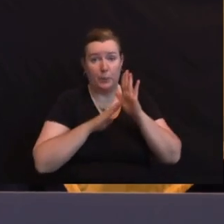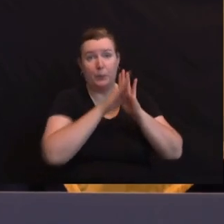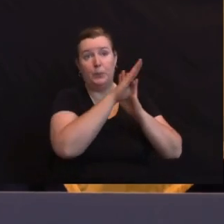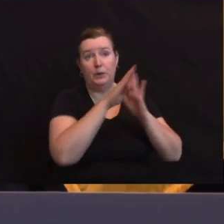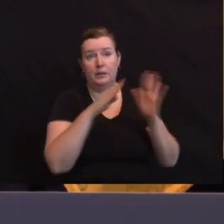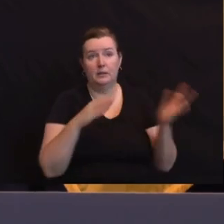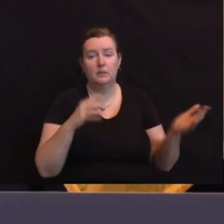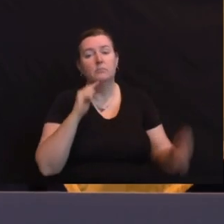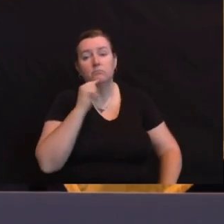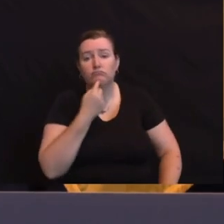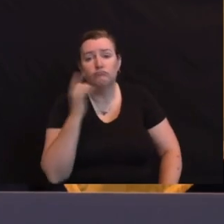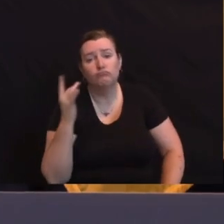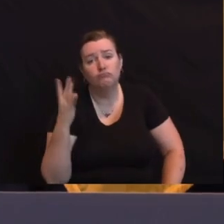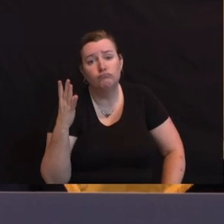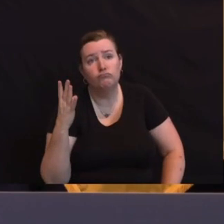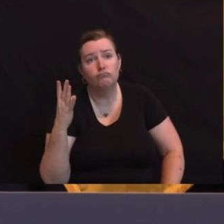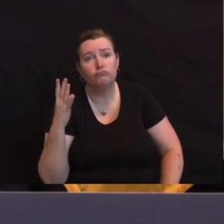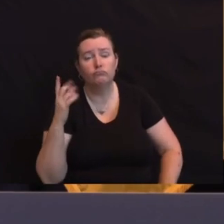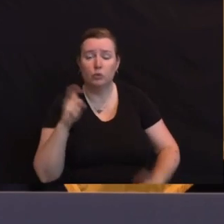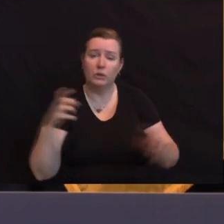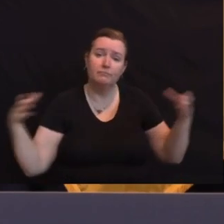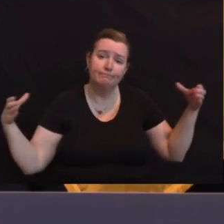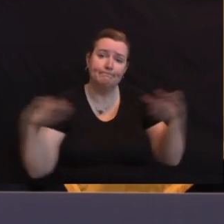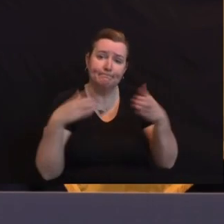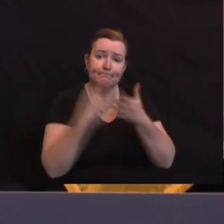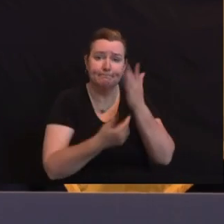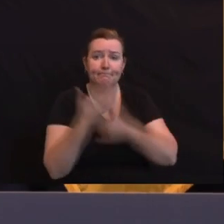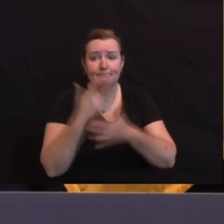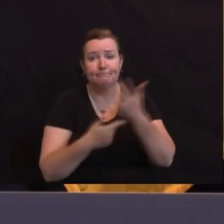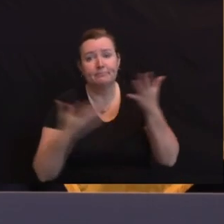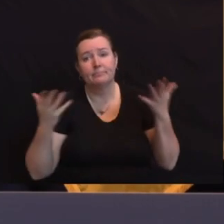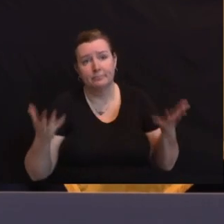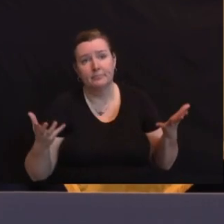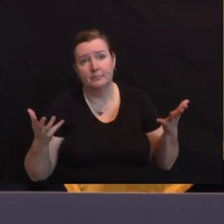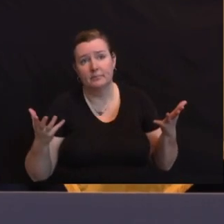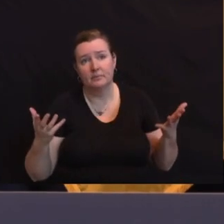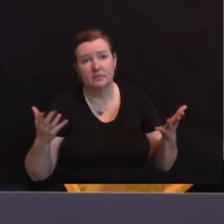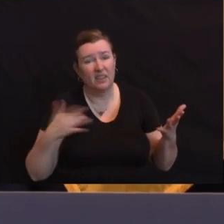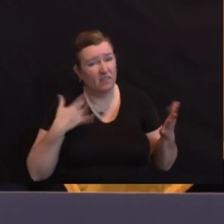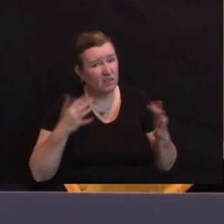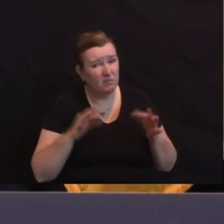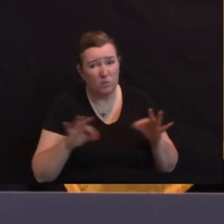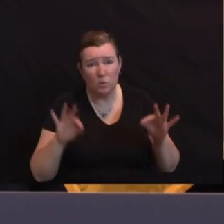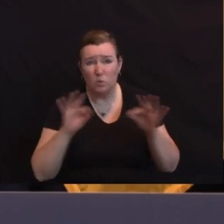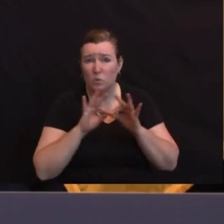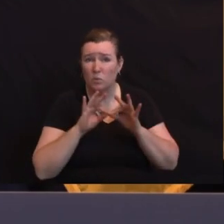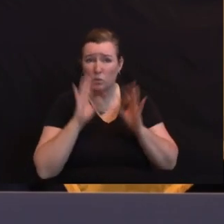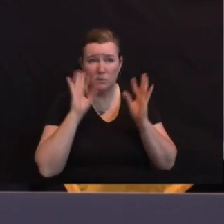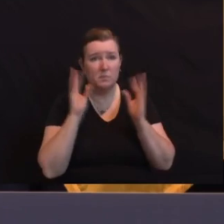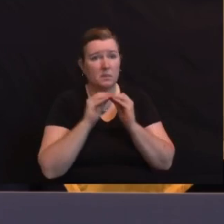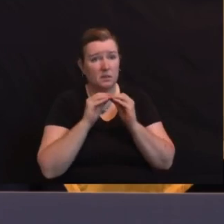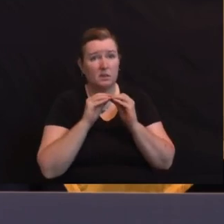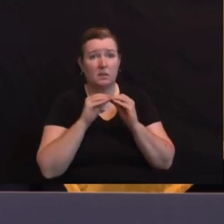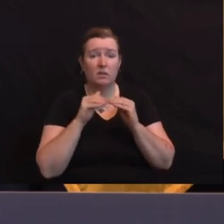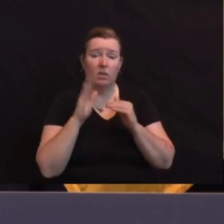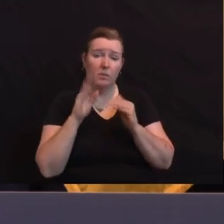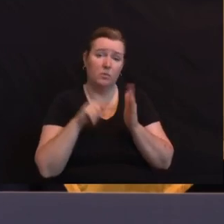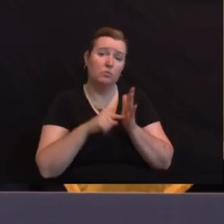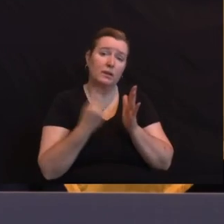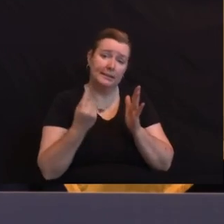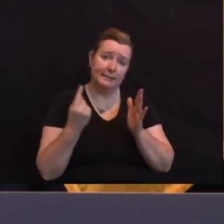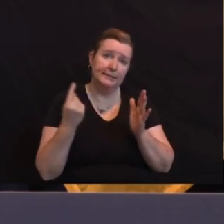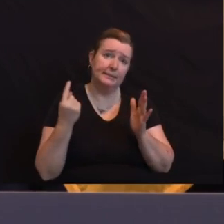think there's a reason to get back together in person, sooner than that, we will do that. But unless you hear otherwise, that's where it'll be. So let's start,